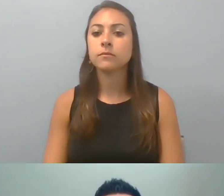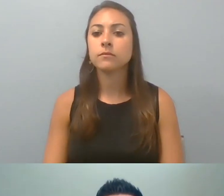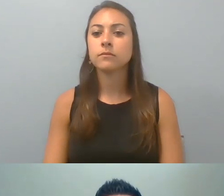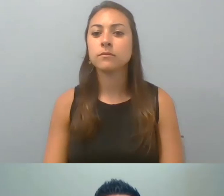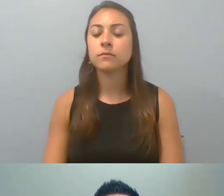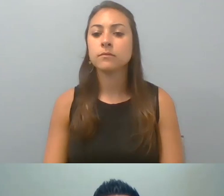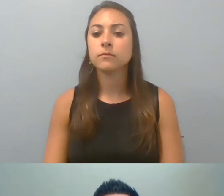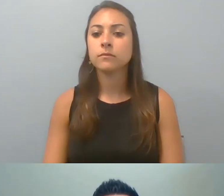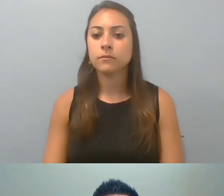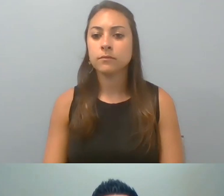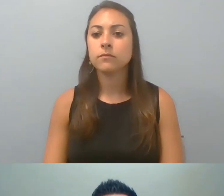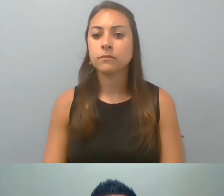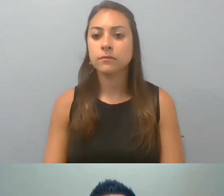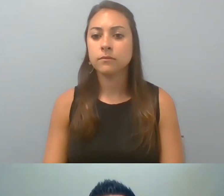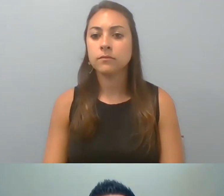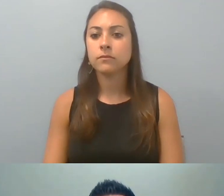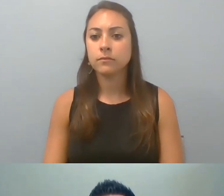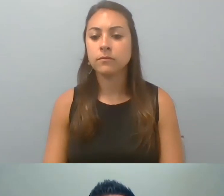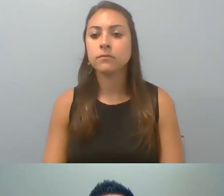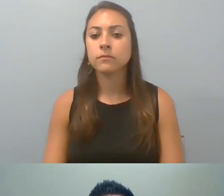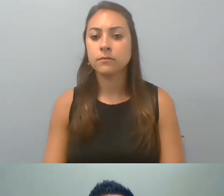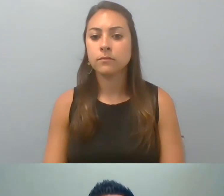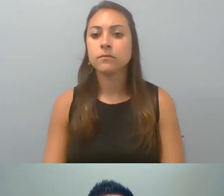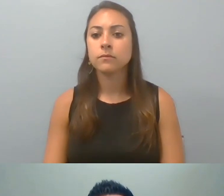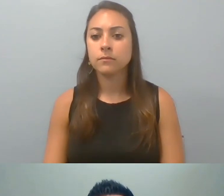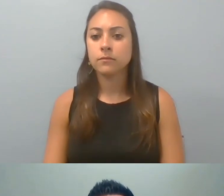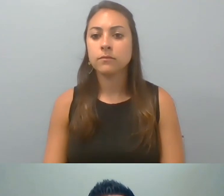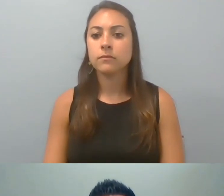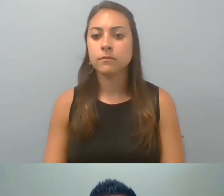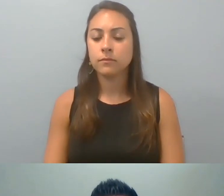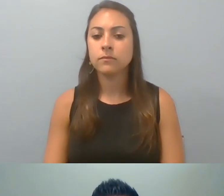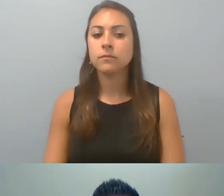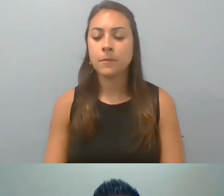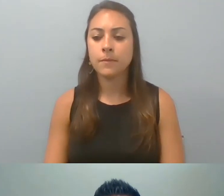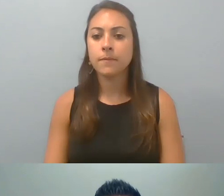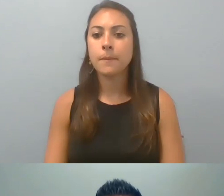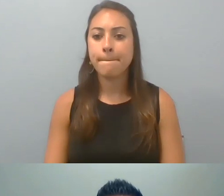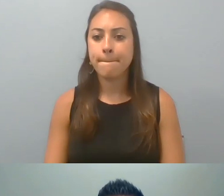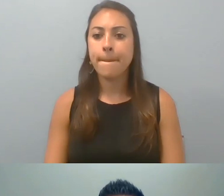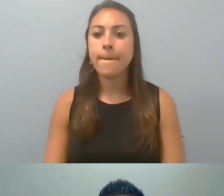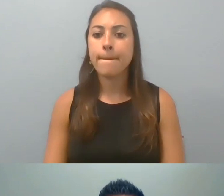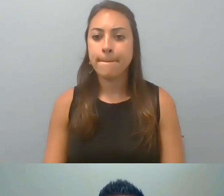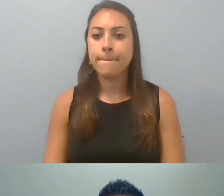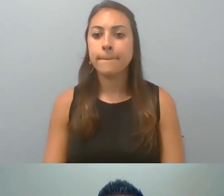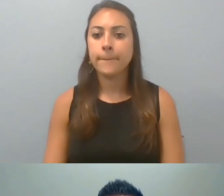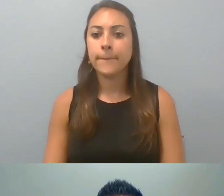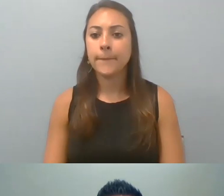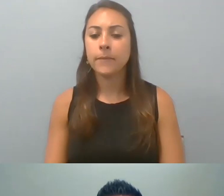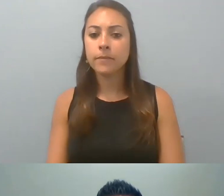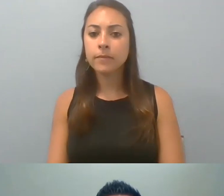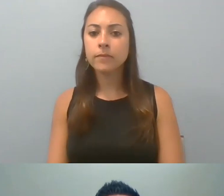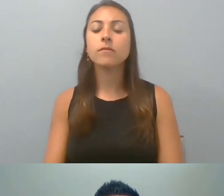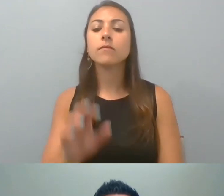popular dishes, maybe how to manage that, or which eateries are likely to have that